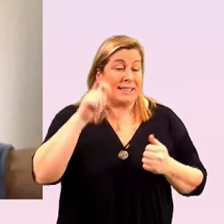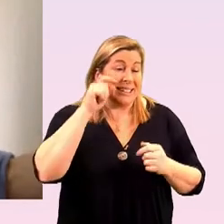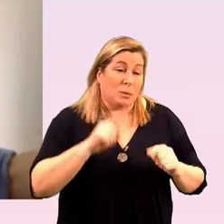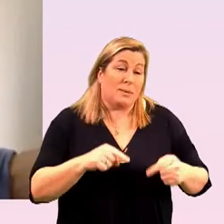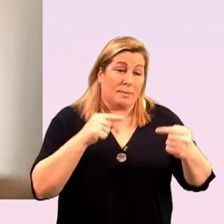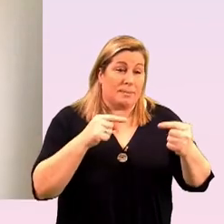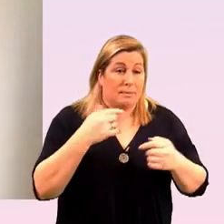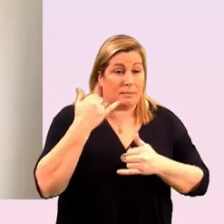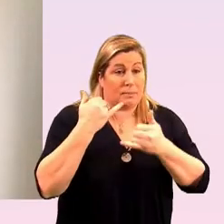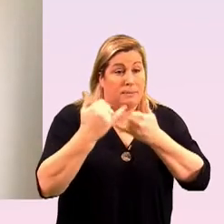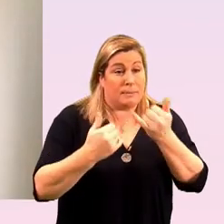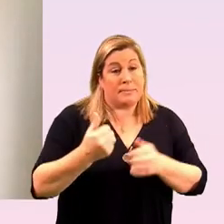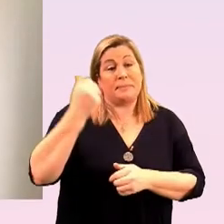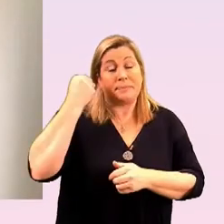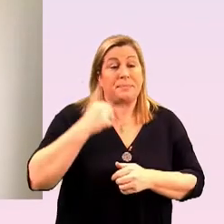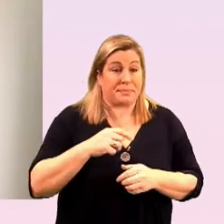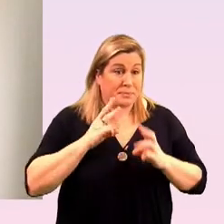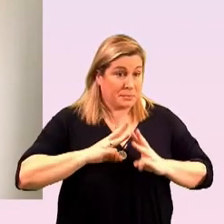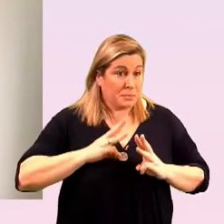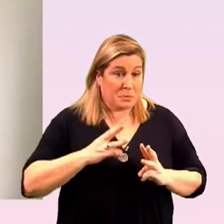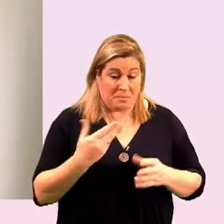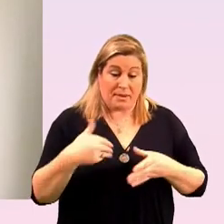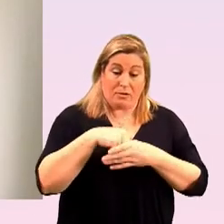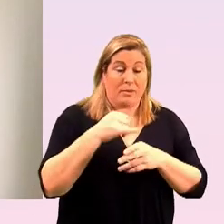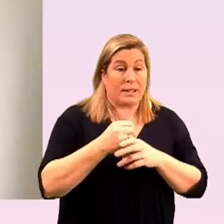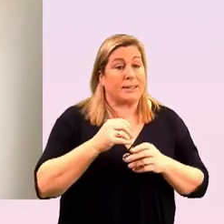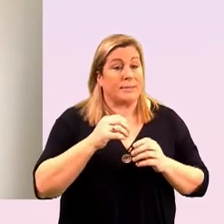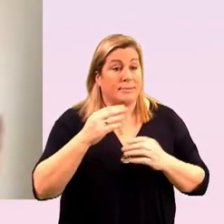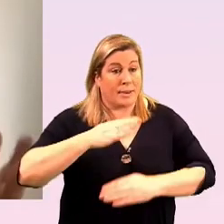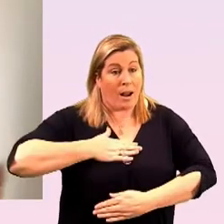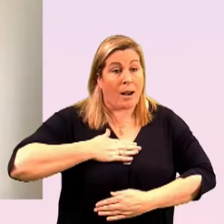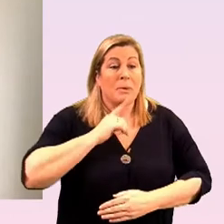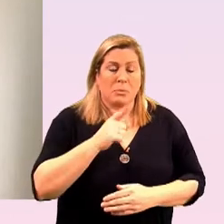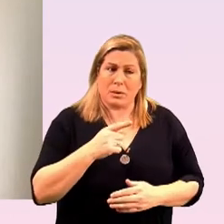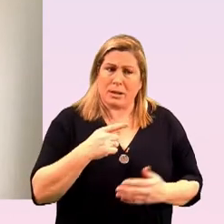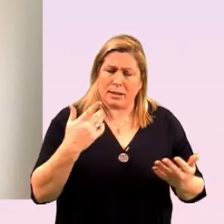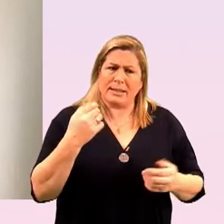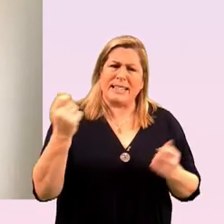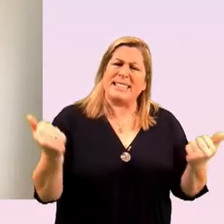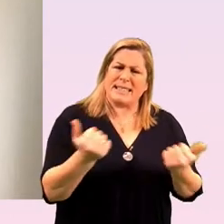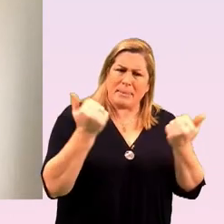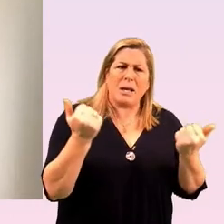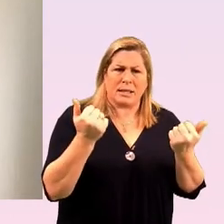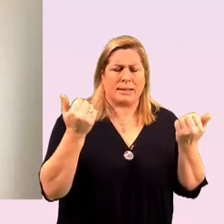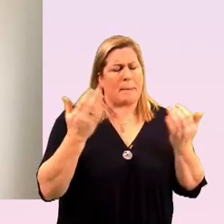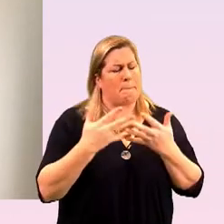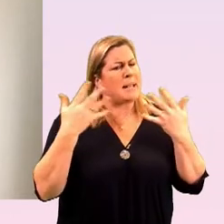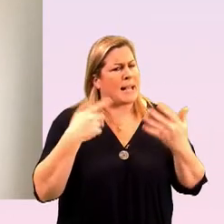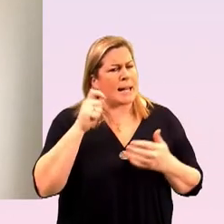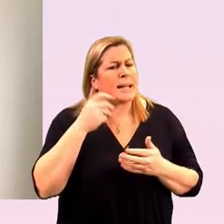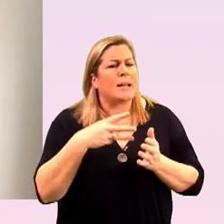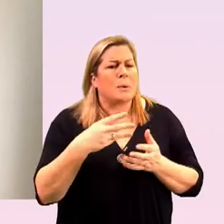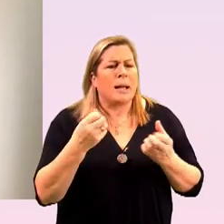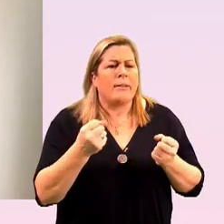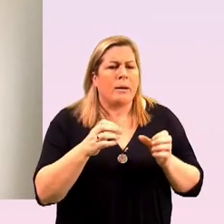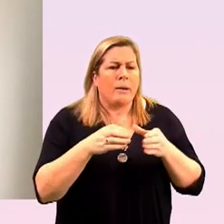advent of women serving in the Army. But it was quite remarkable. And the symbolism is enormous, I think, when you have a